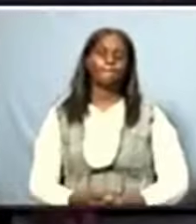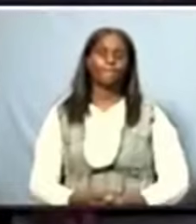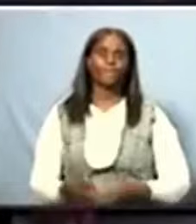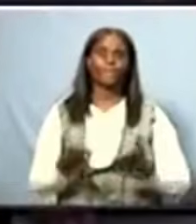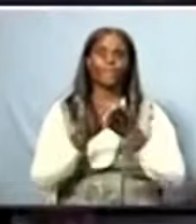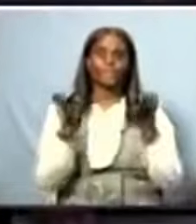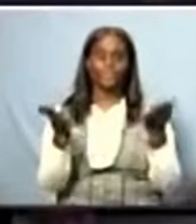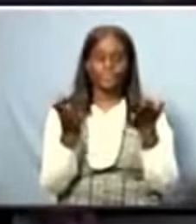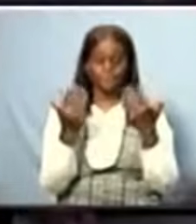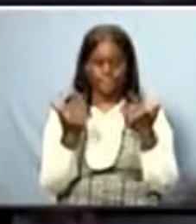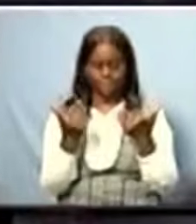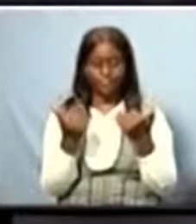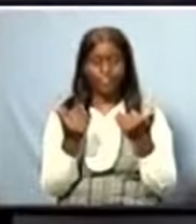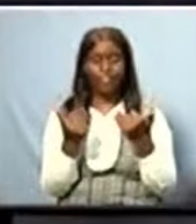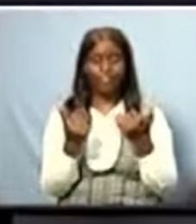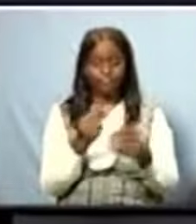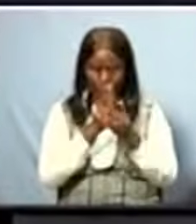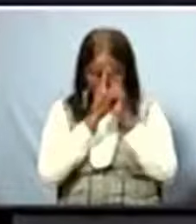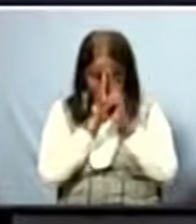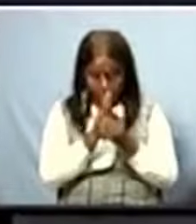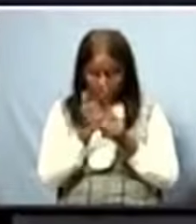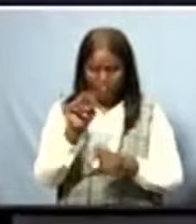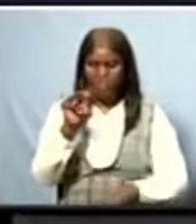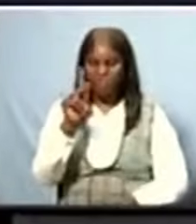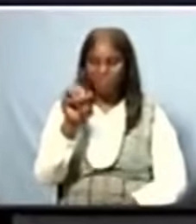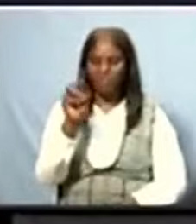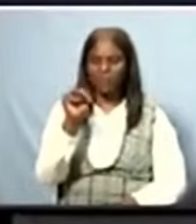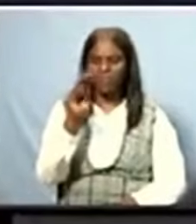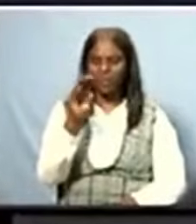where Honorable Nkombo sought